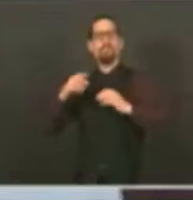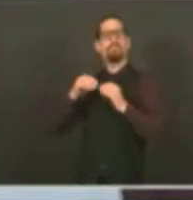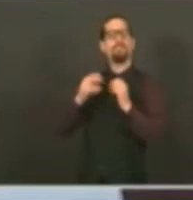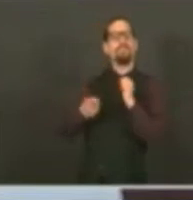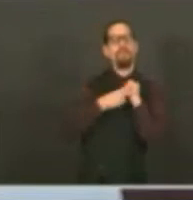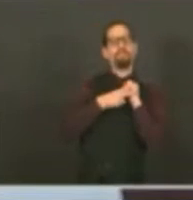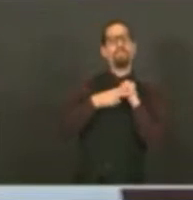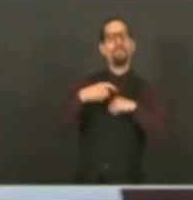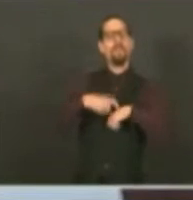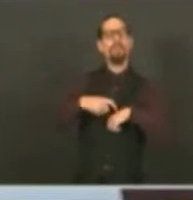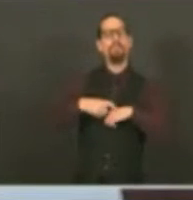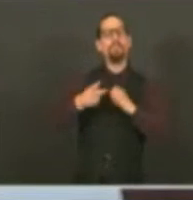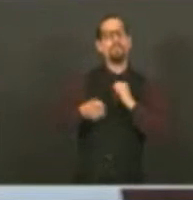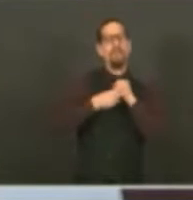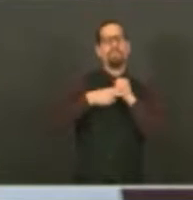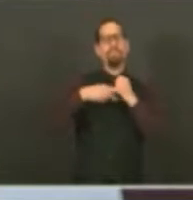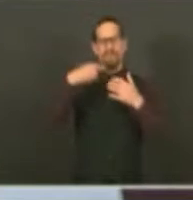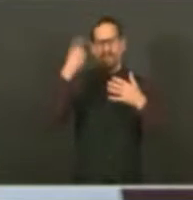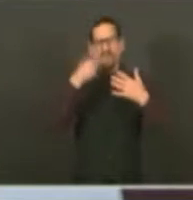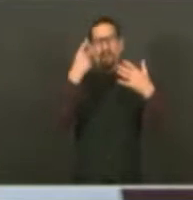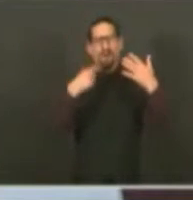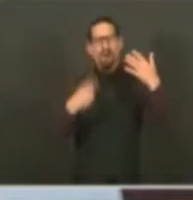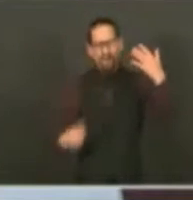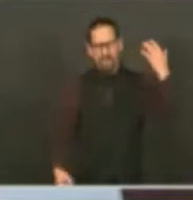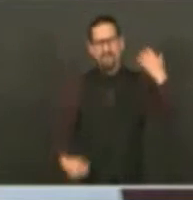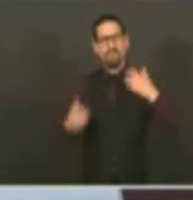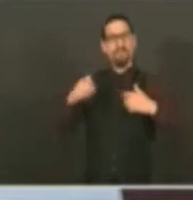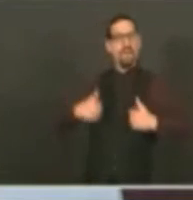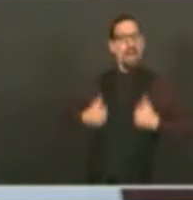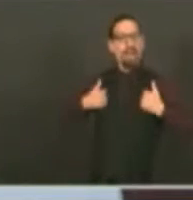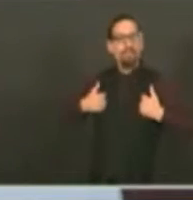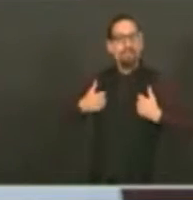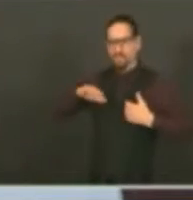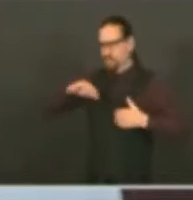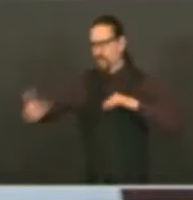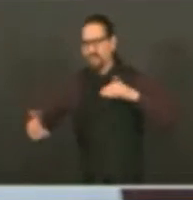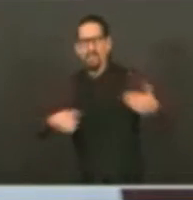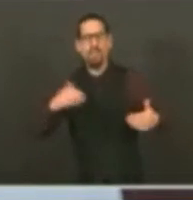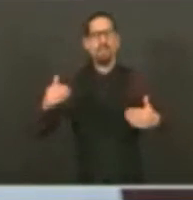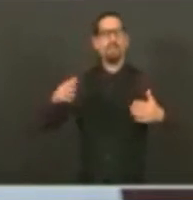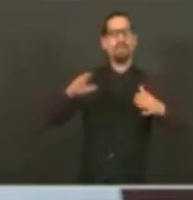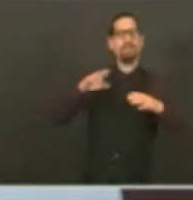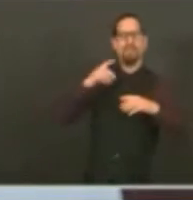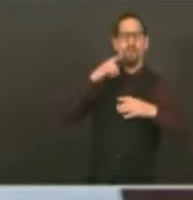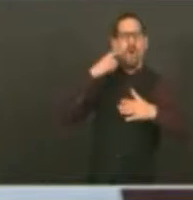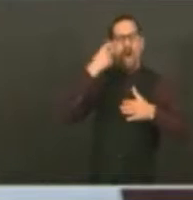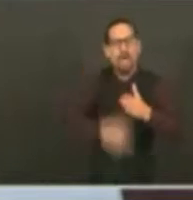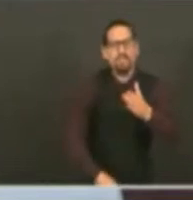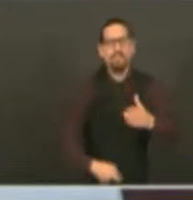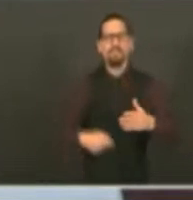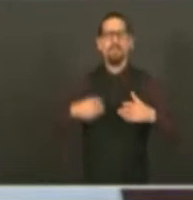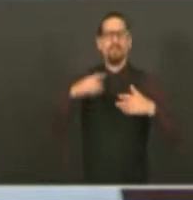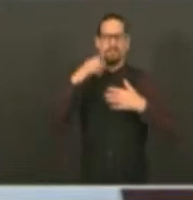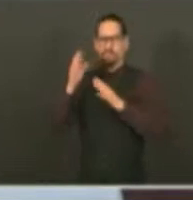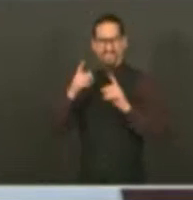to wait in line. And we'll get it done quickly for you.